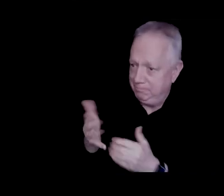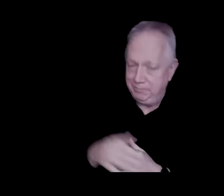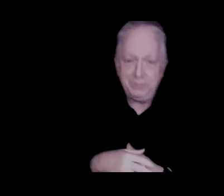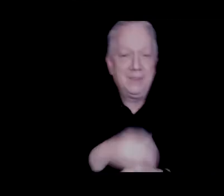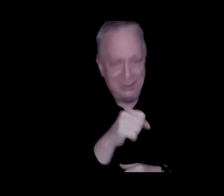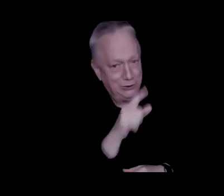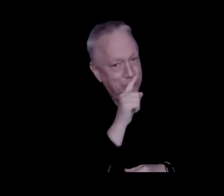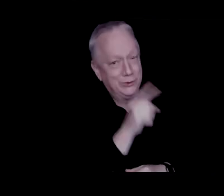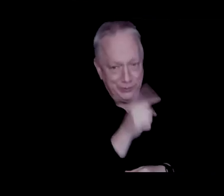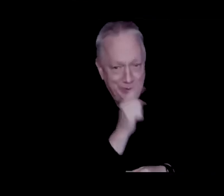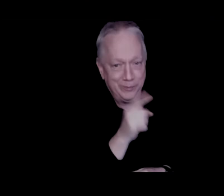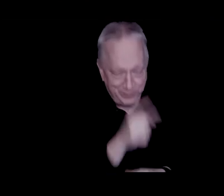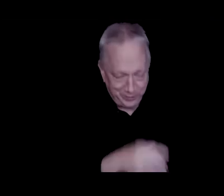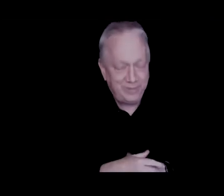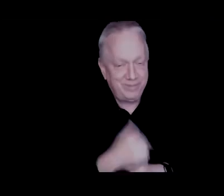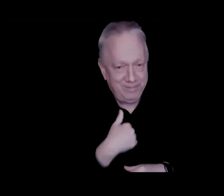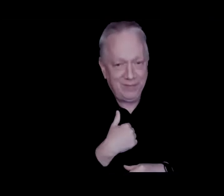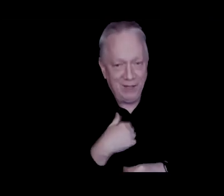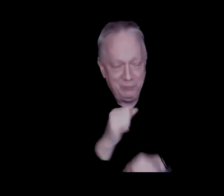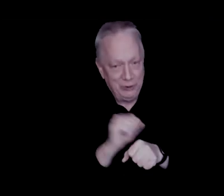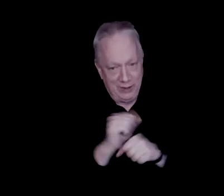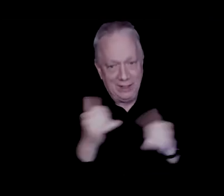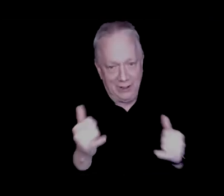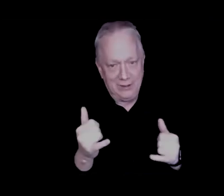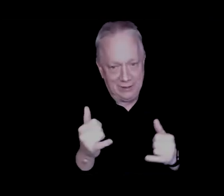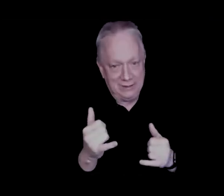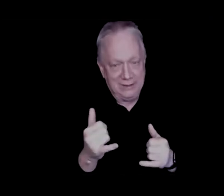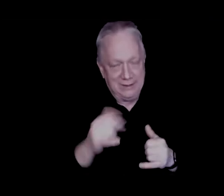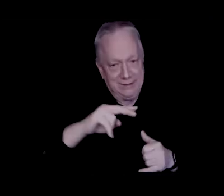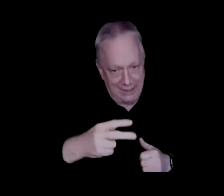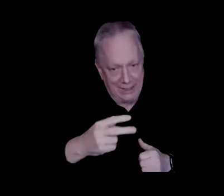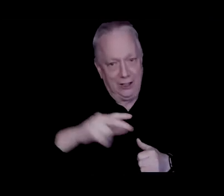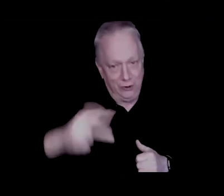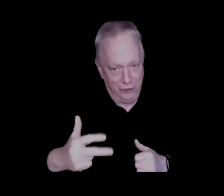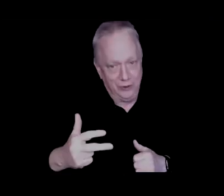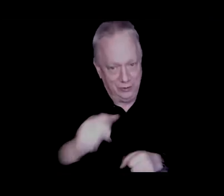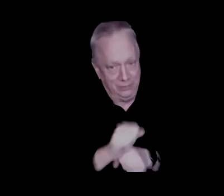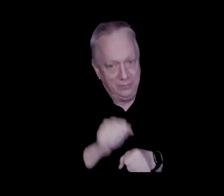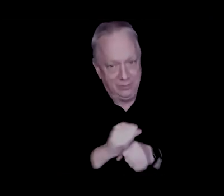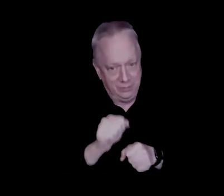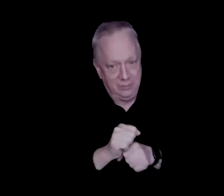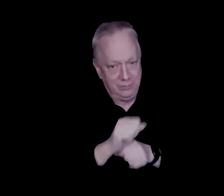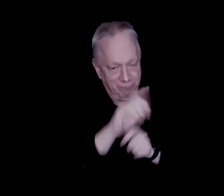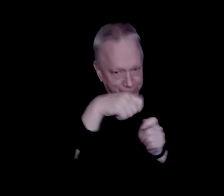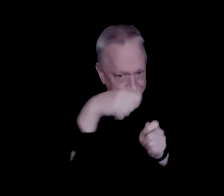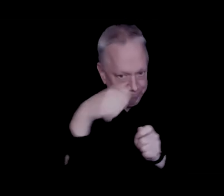is true. I'm working now on the second and the third film. It's